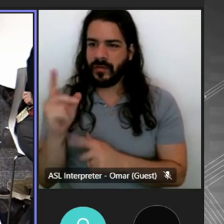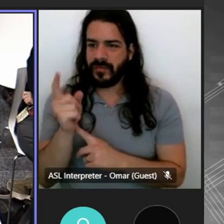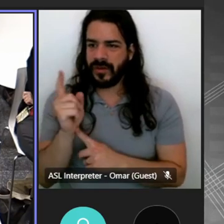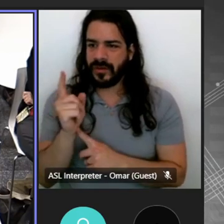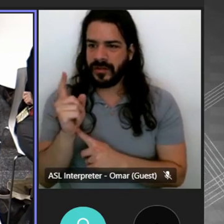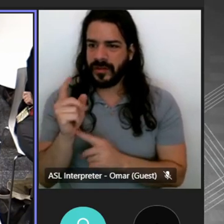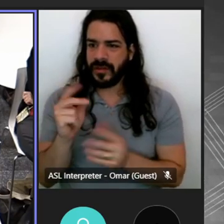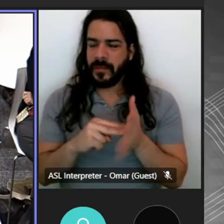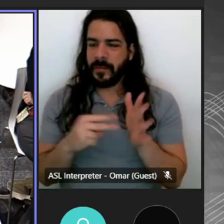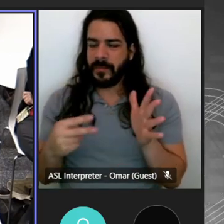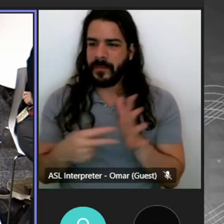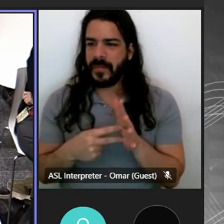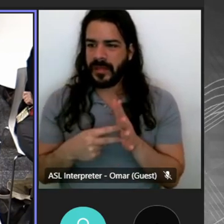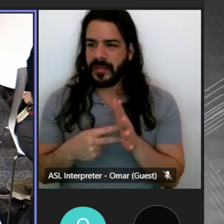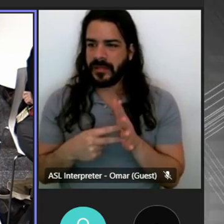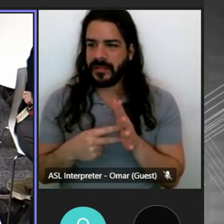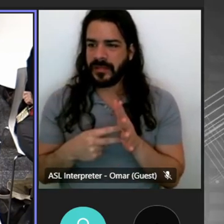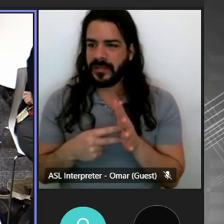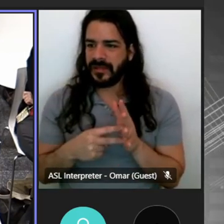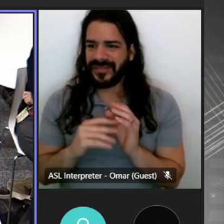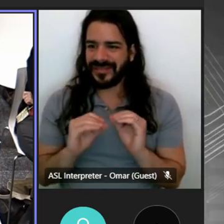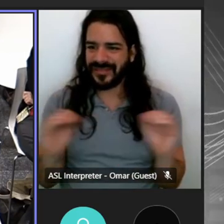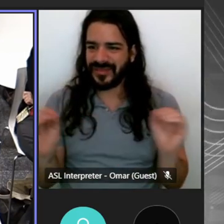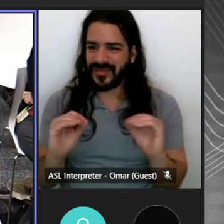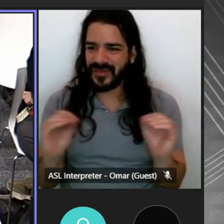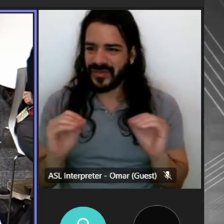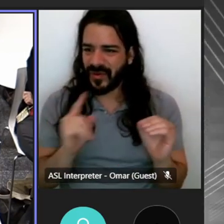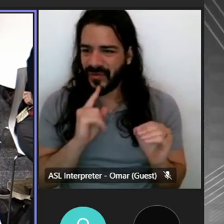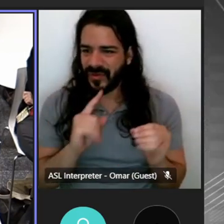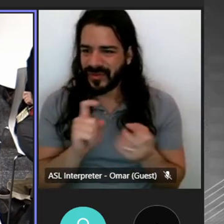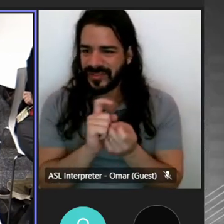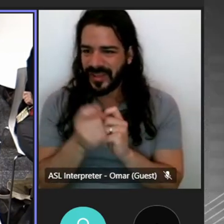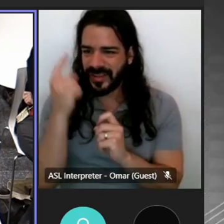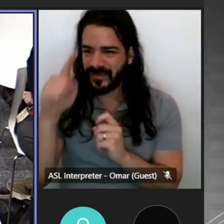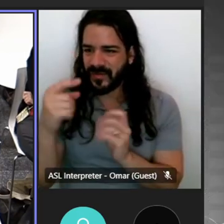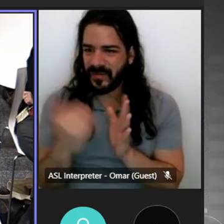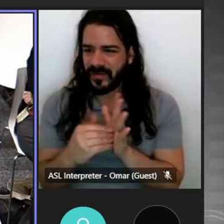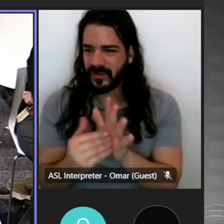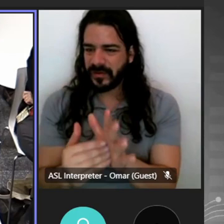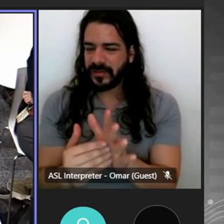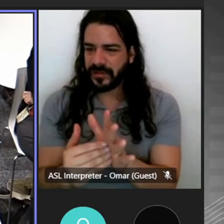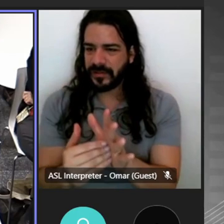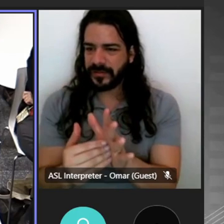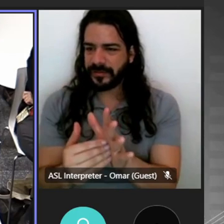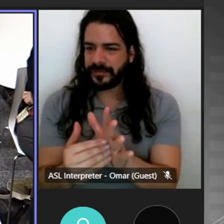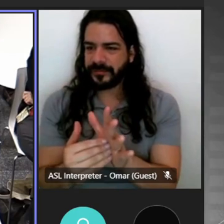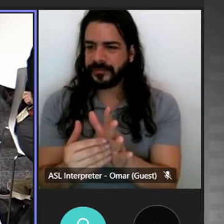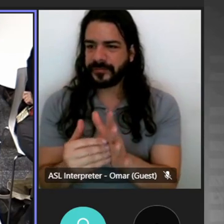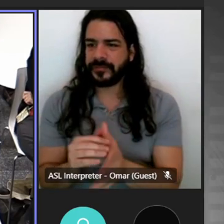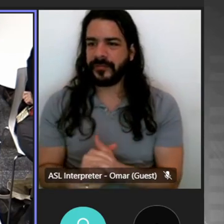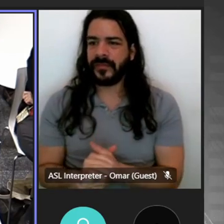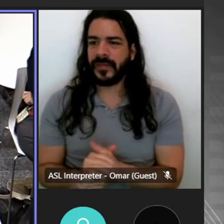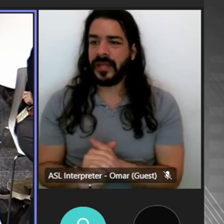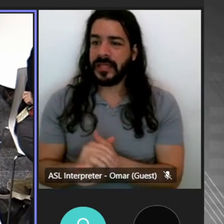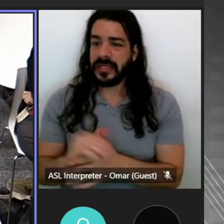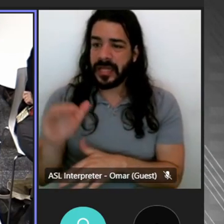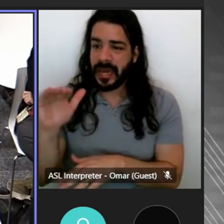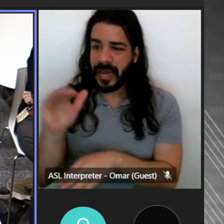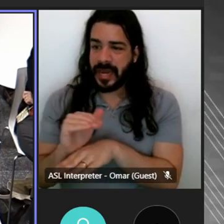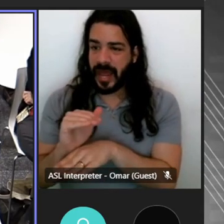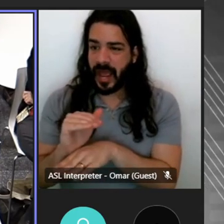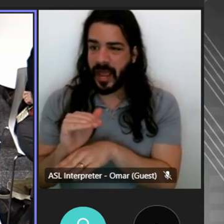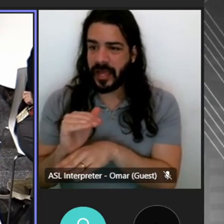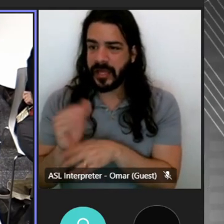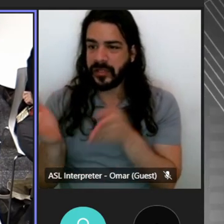lines each at every 12 minutes. So there is essentially no change to the service frequency. In fact, even the late